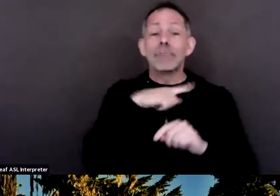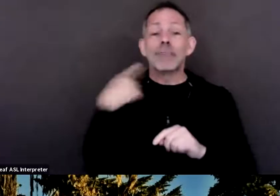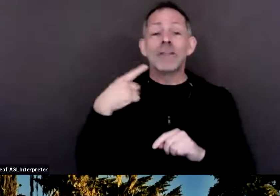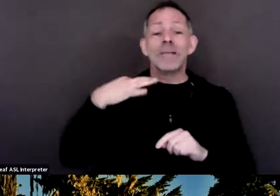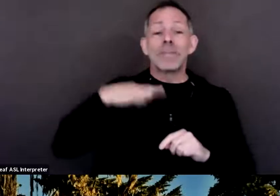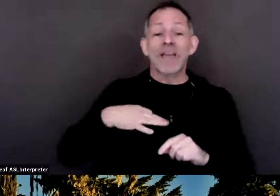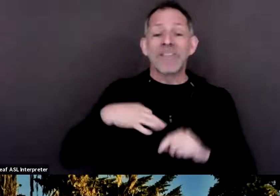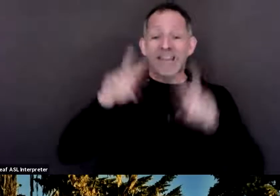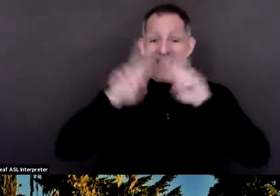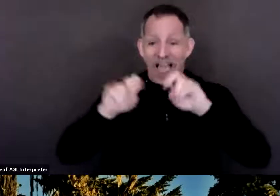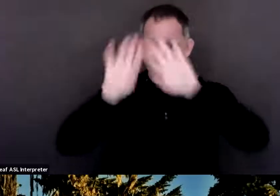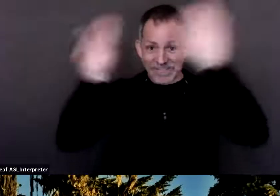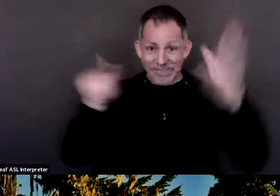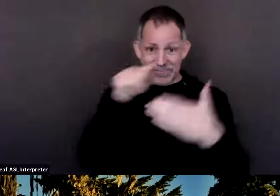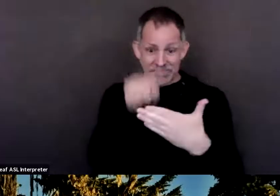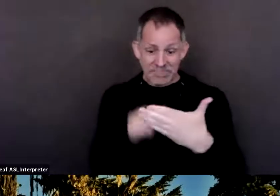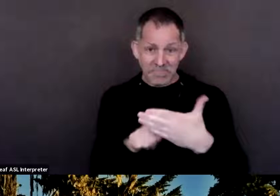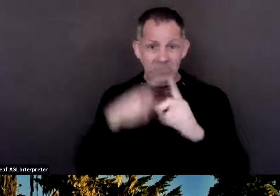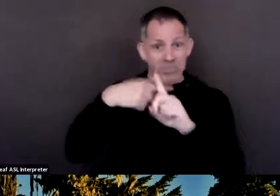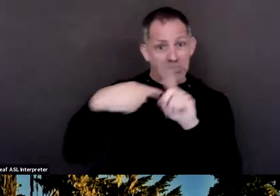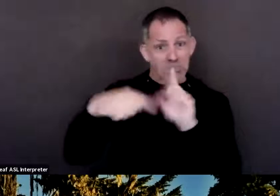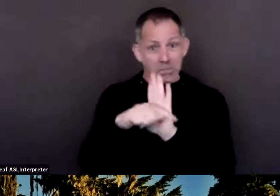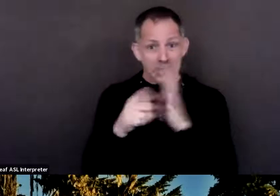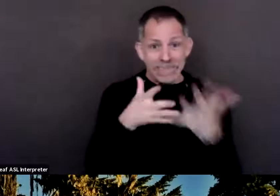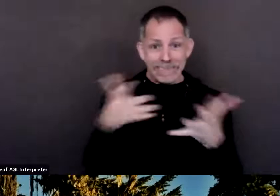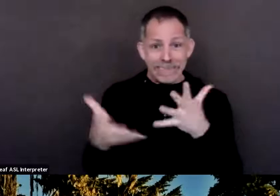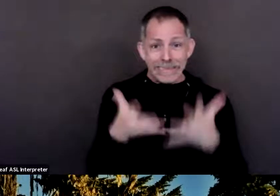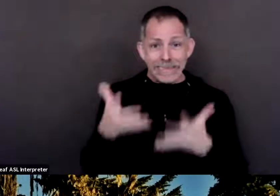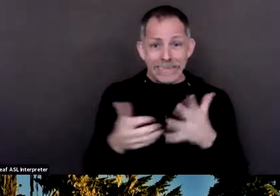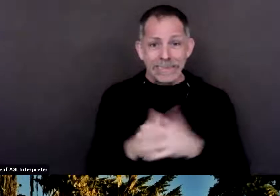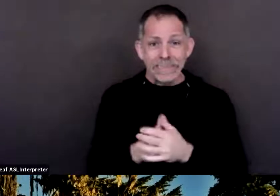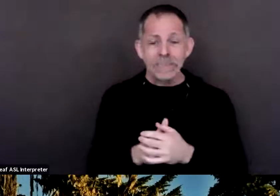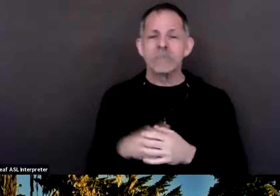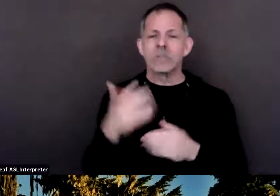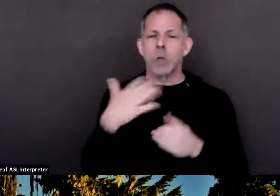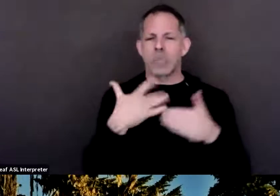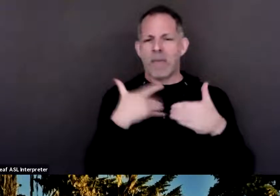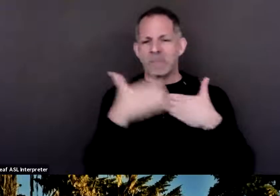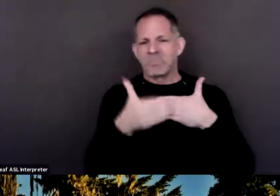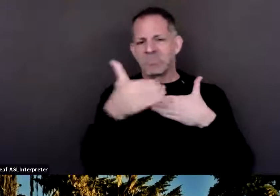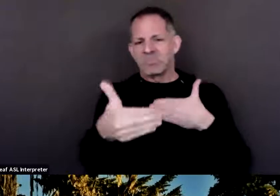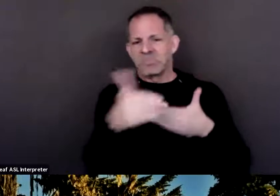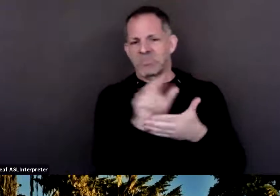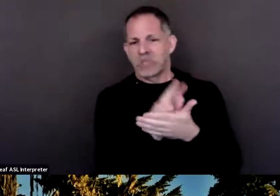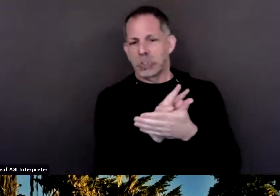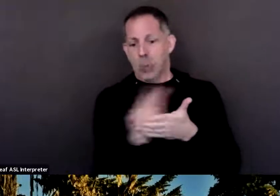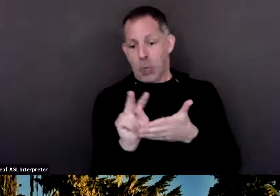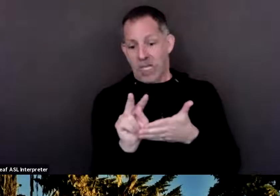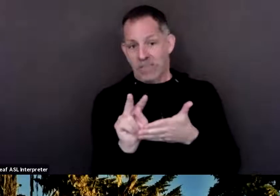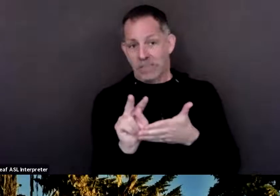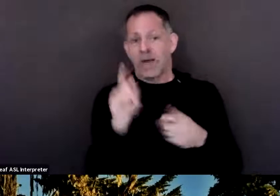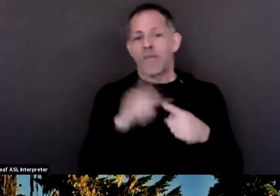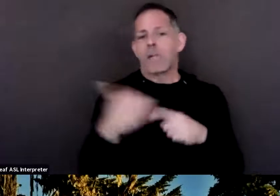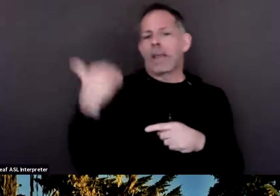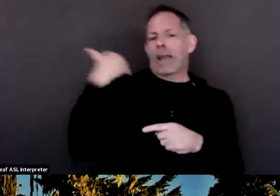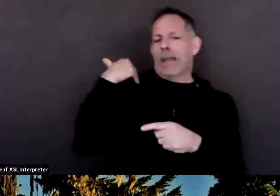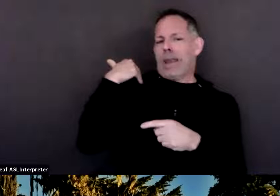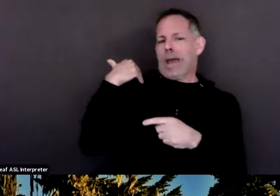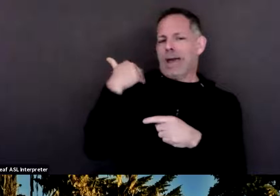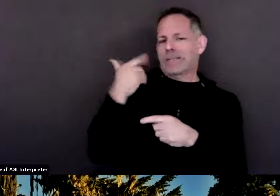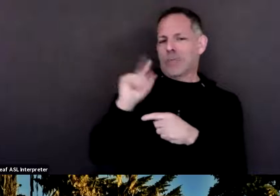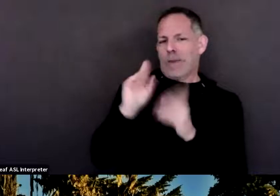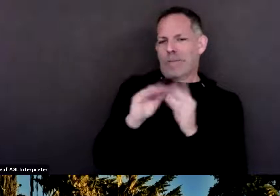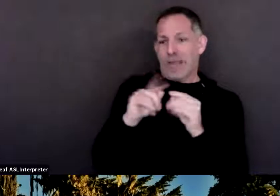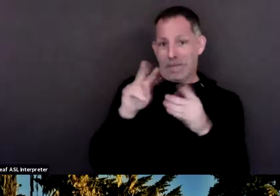date, roughly 2 weeks from their last meeting. So I don't think we'll see, any news on